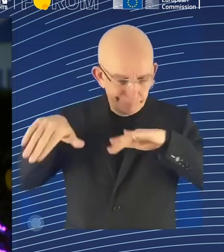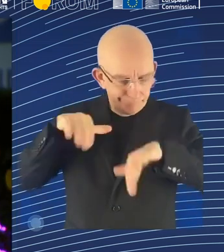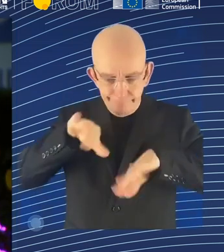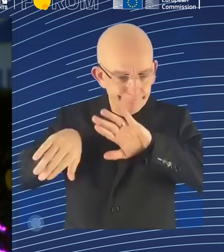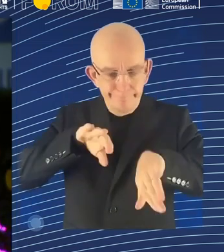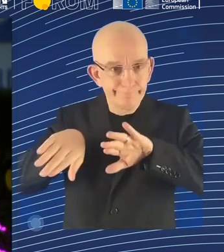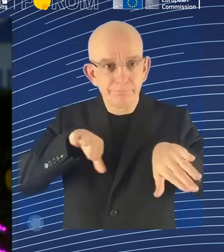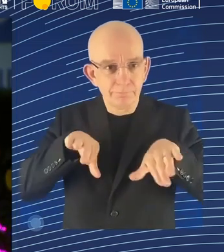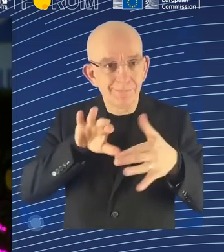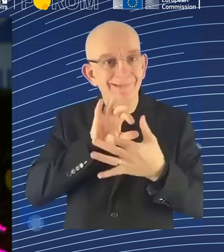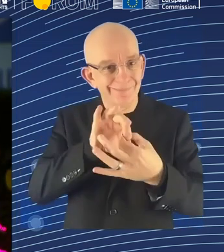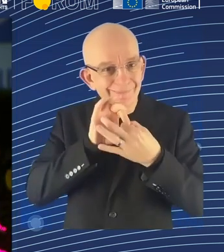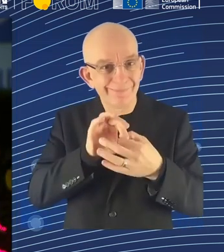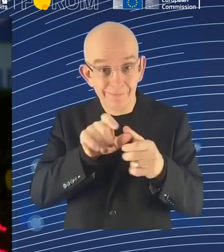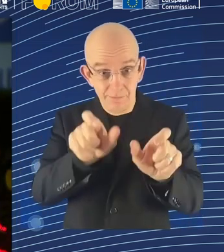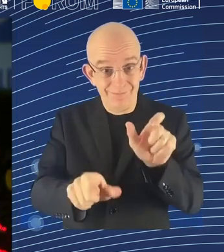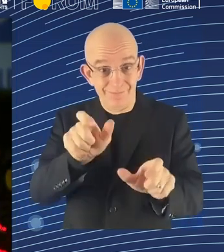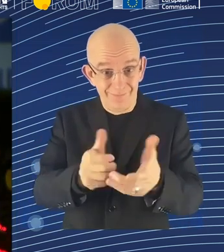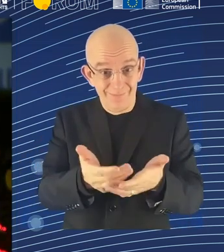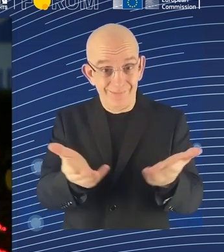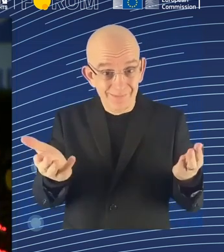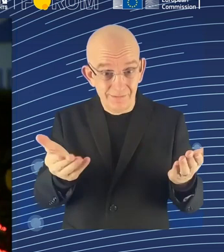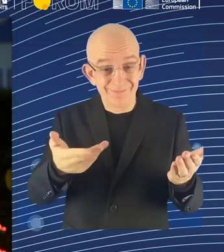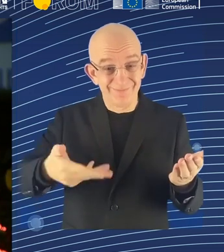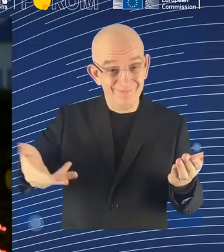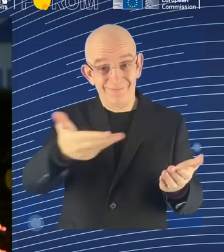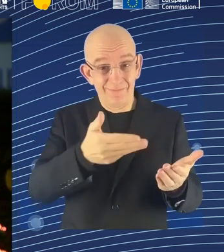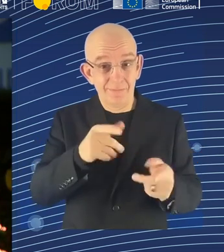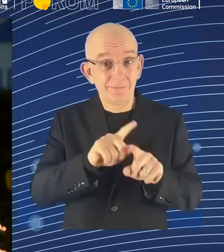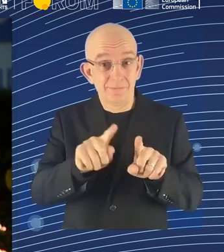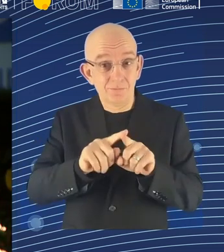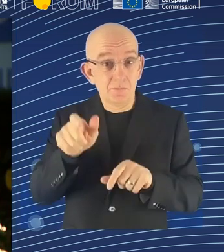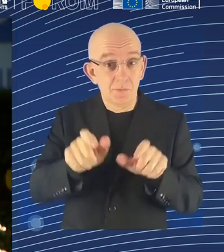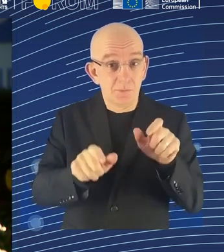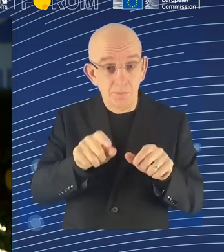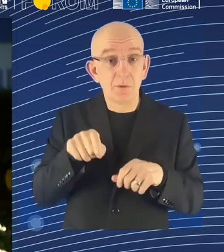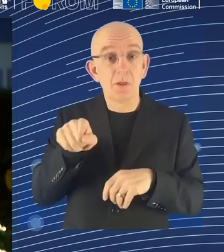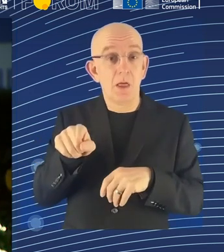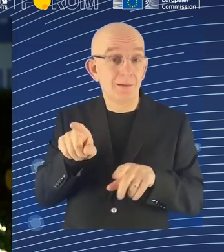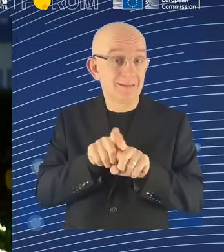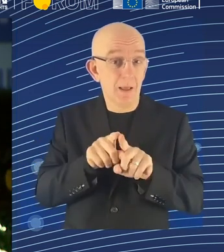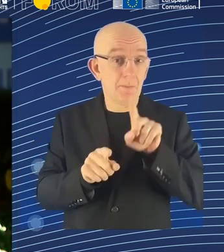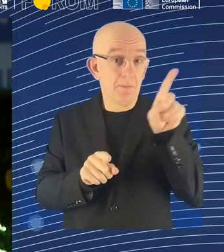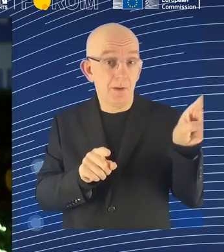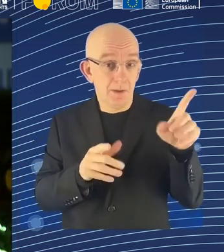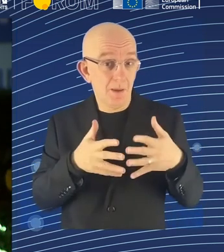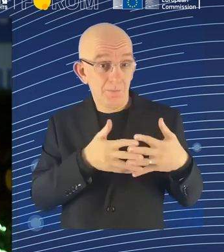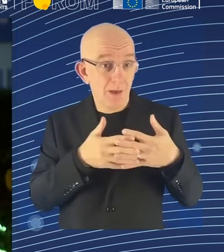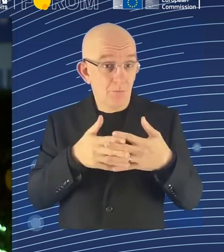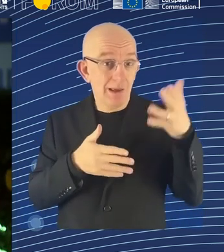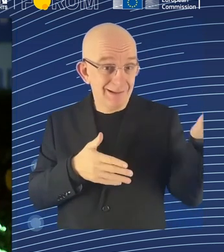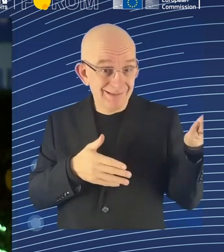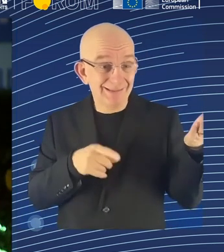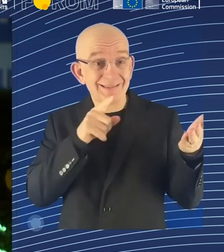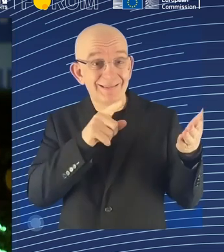hope it will be, but it's not yet the case. Secondly, how can we learn to manage risks? What does that mean?